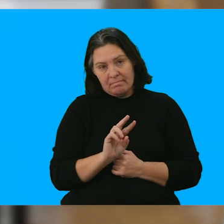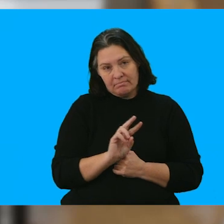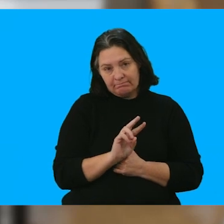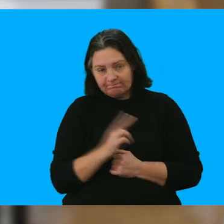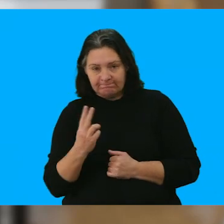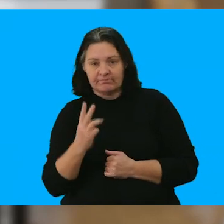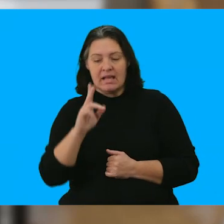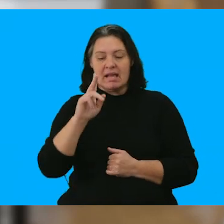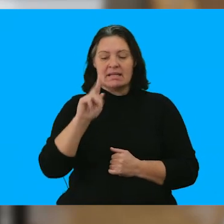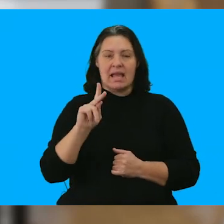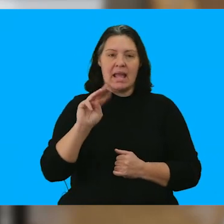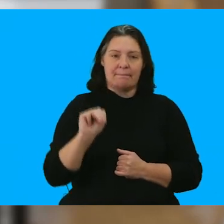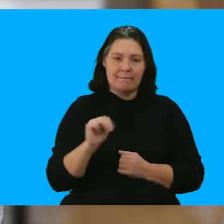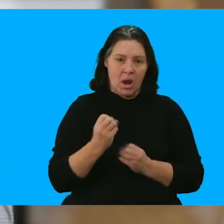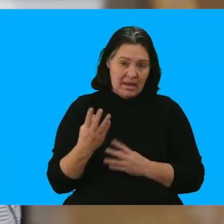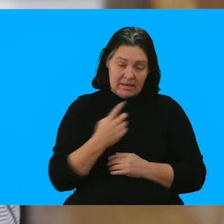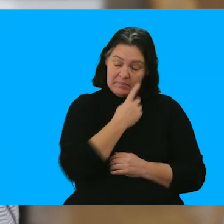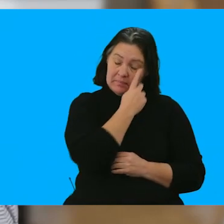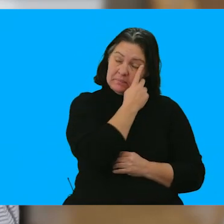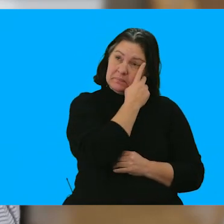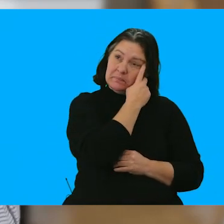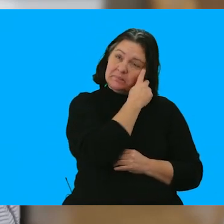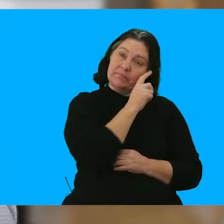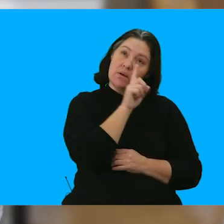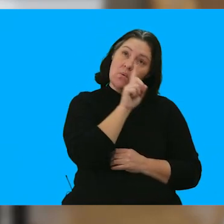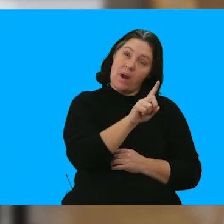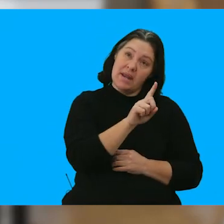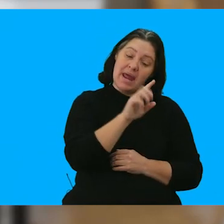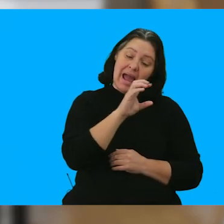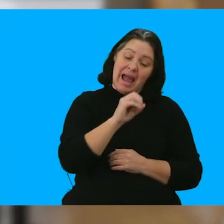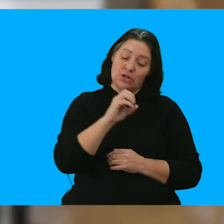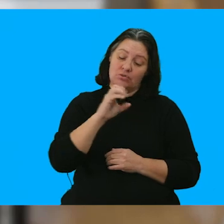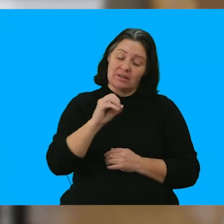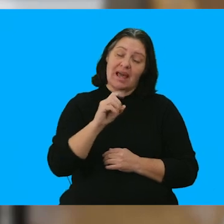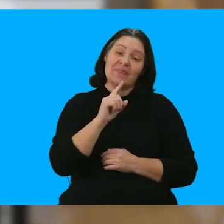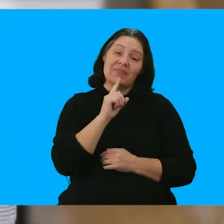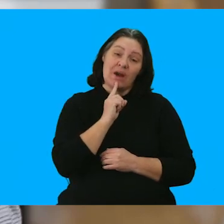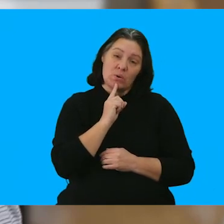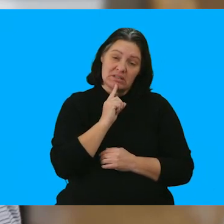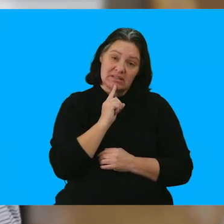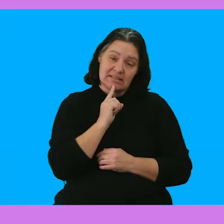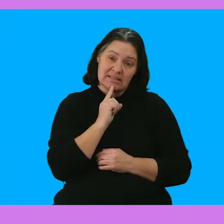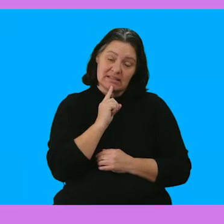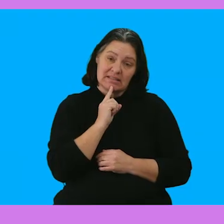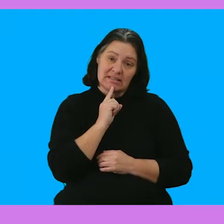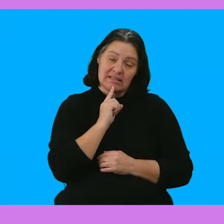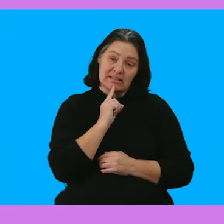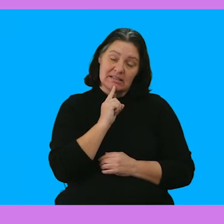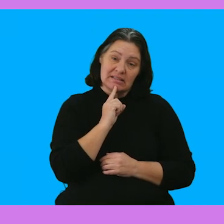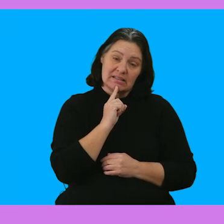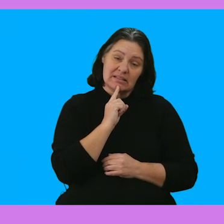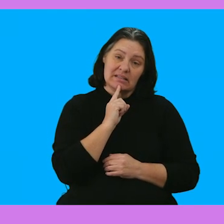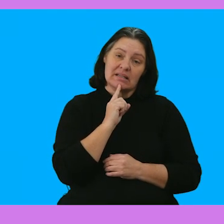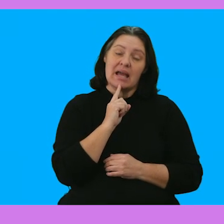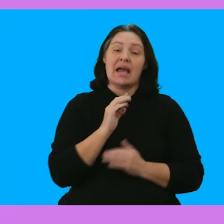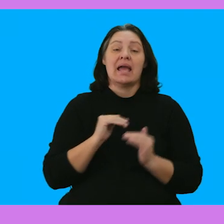kilometers, okay? So what I want you to remember is that 100,000 centimeters, the word centi